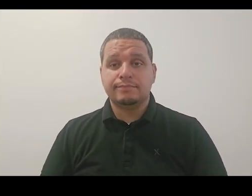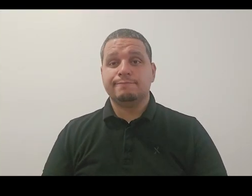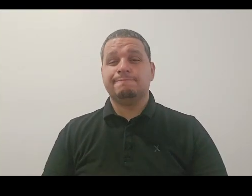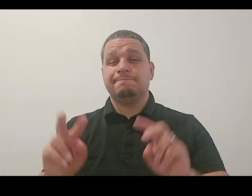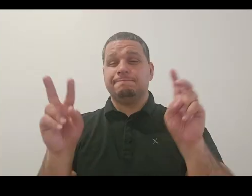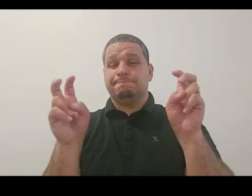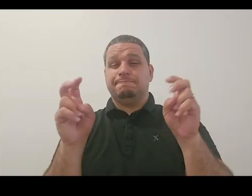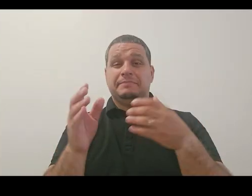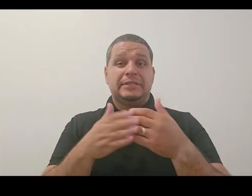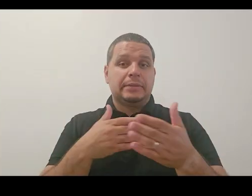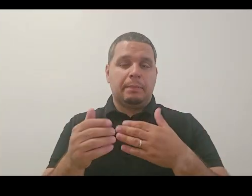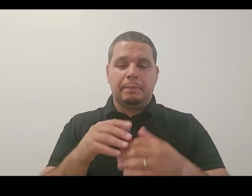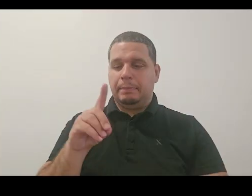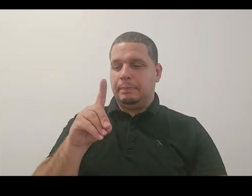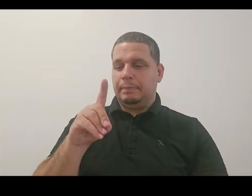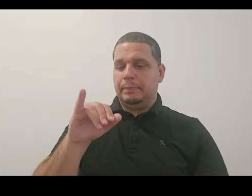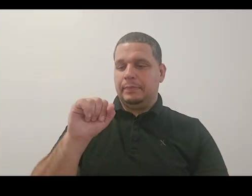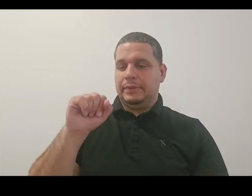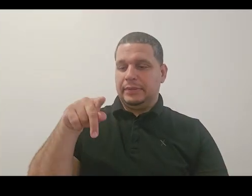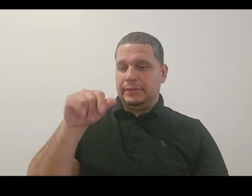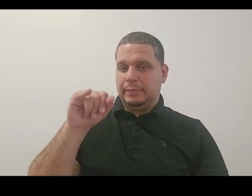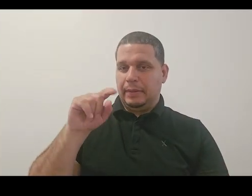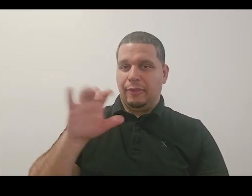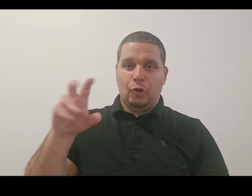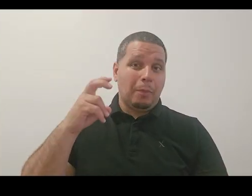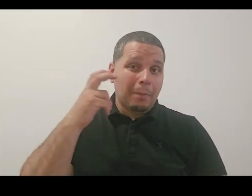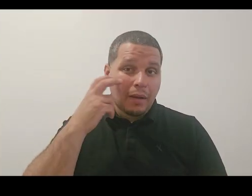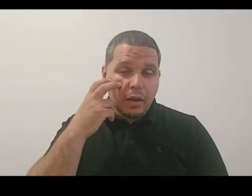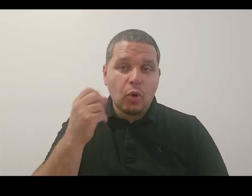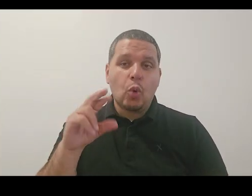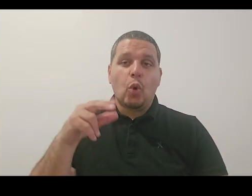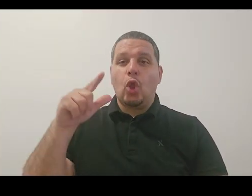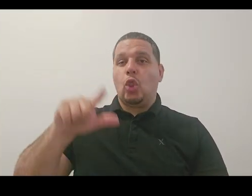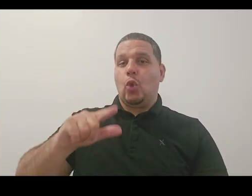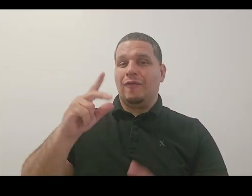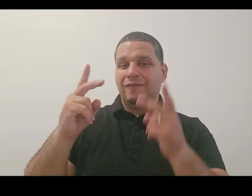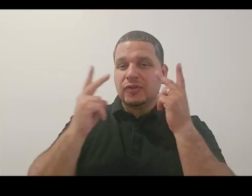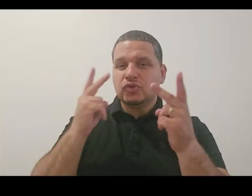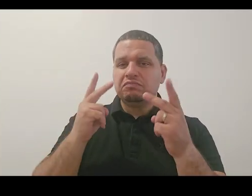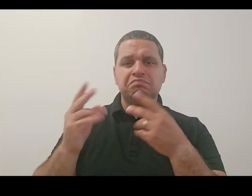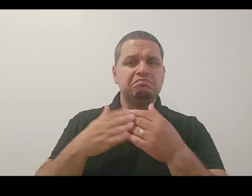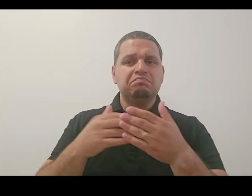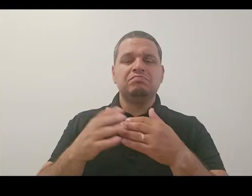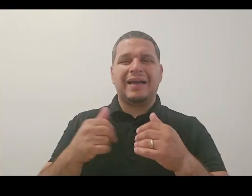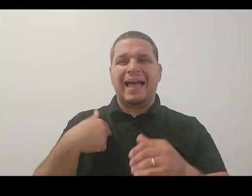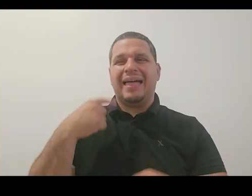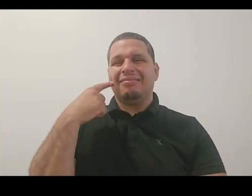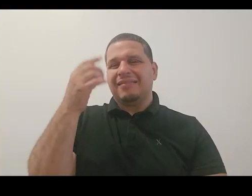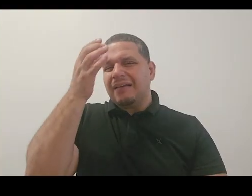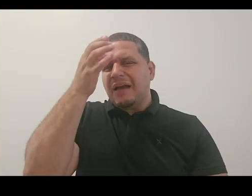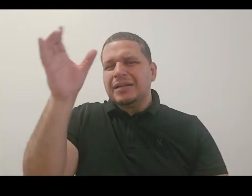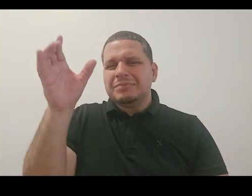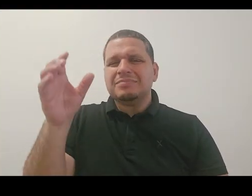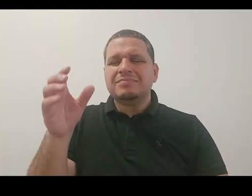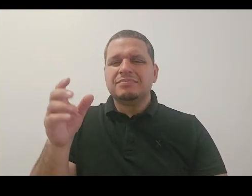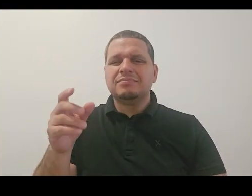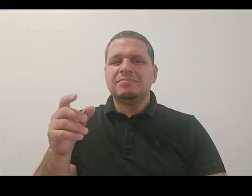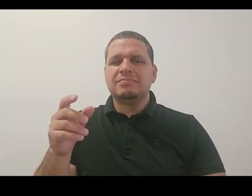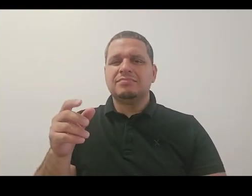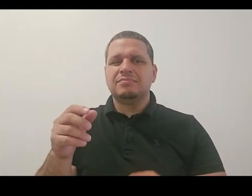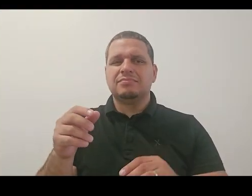Despite, and I say that in quotes, their blindness or their low vision. And so I think the concepts can totally